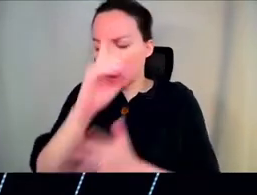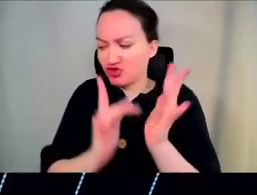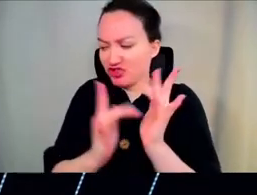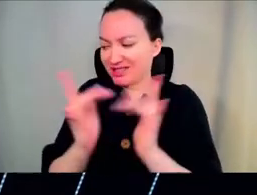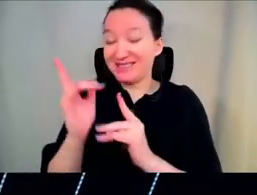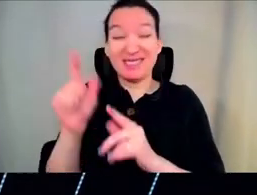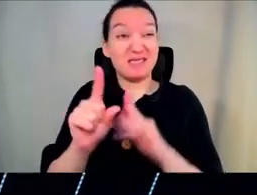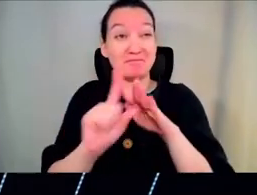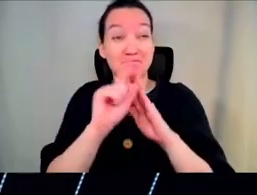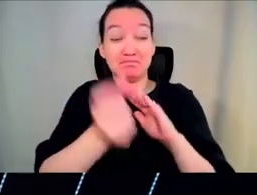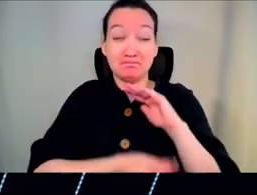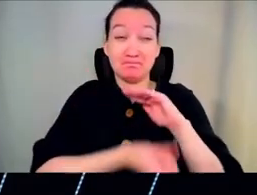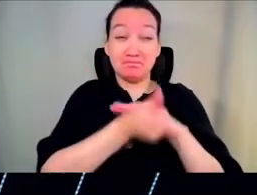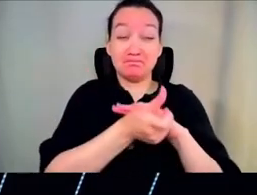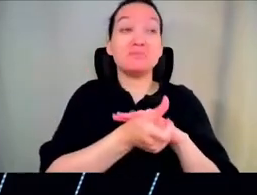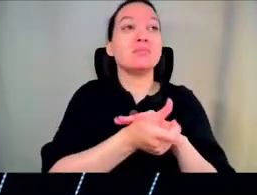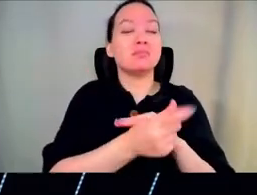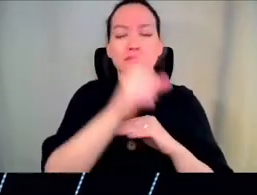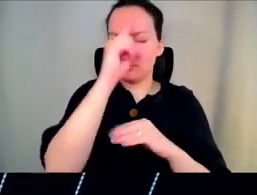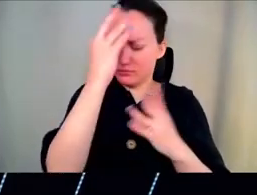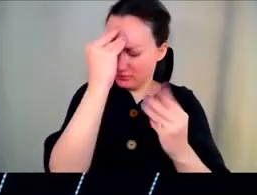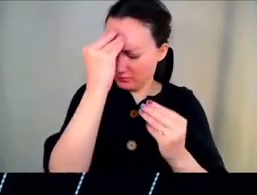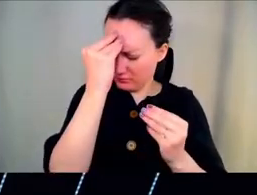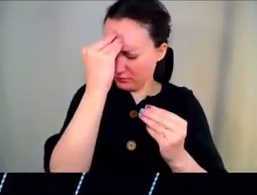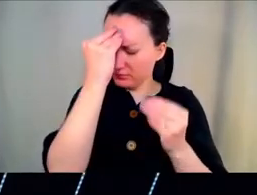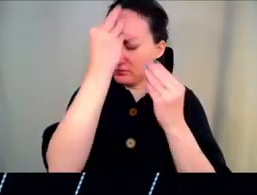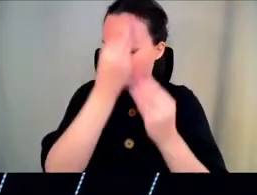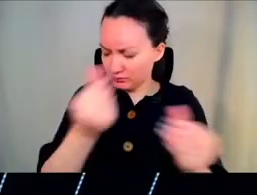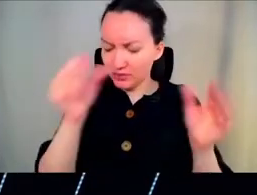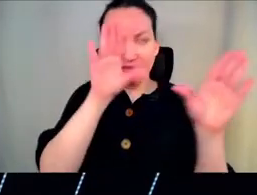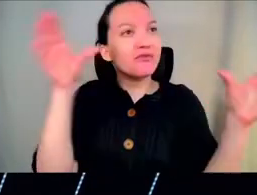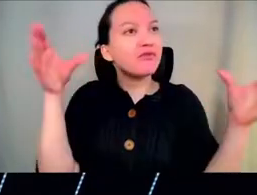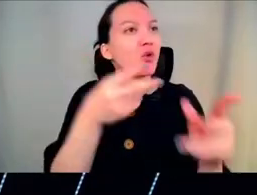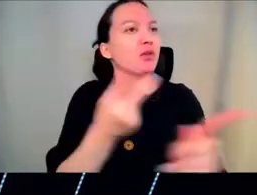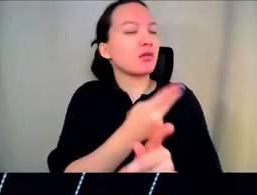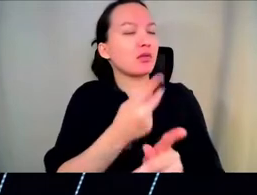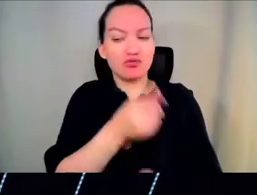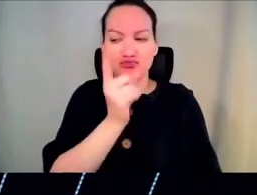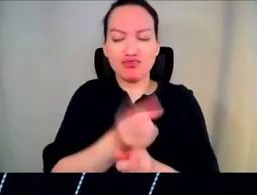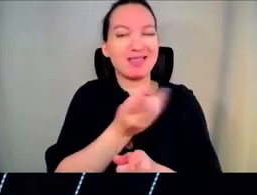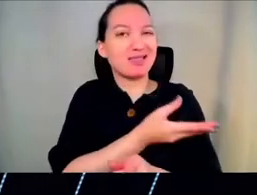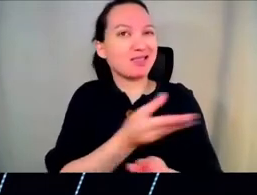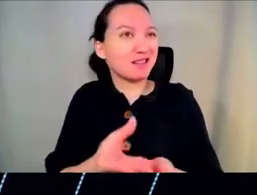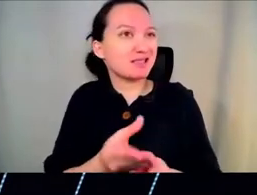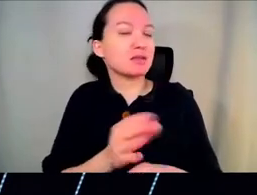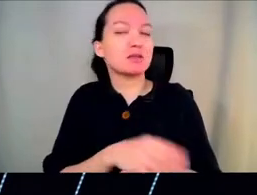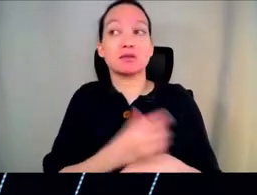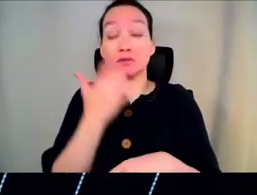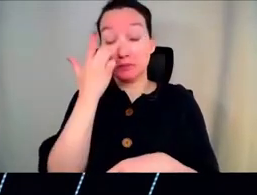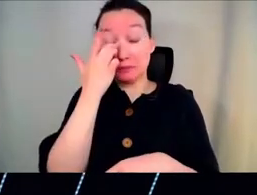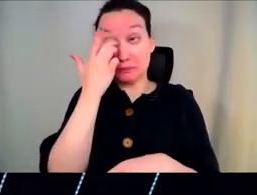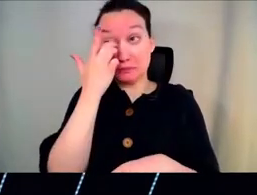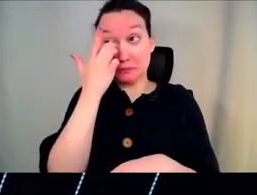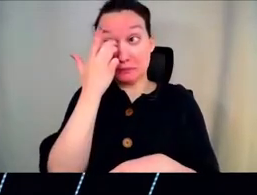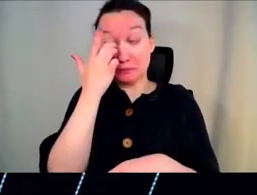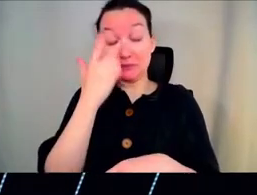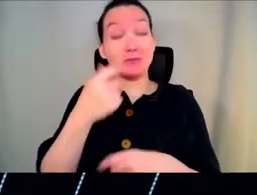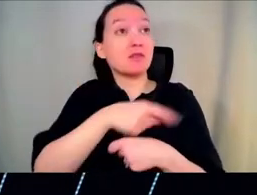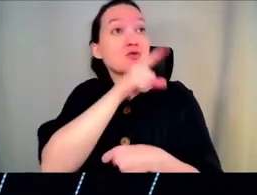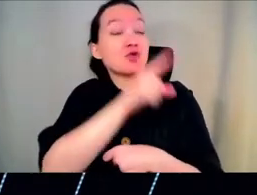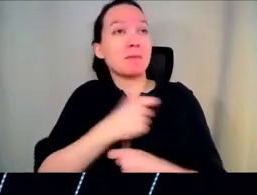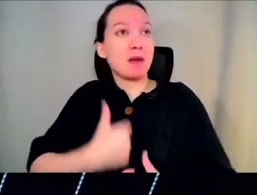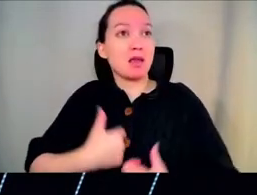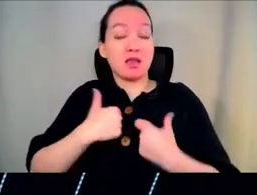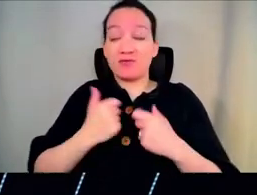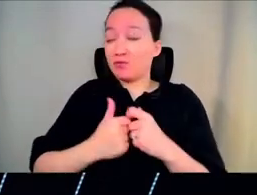to get away for a second to clear his head and refocus. Okay, I need to think about the right things. I need to make sure that my thought life, my inner life with God